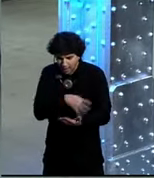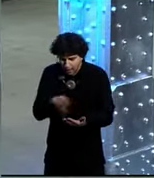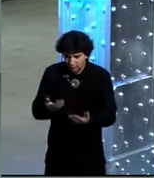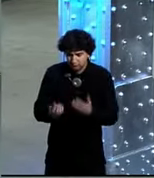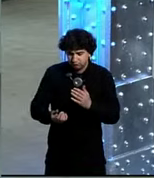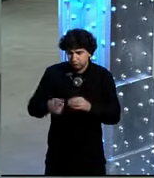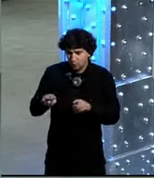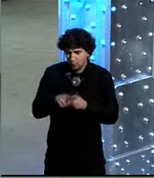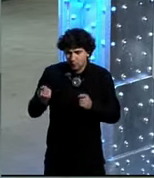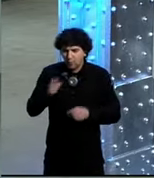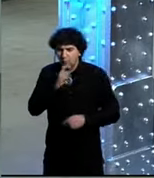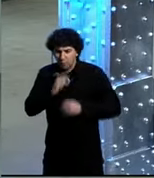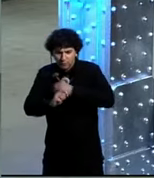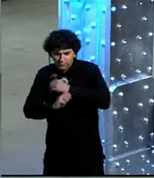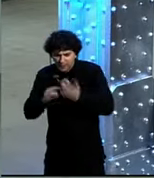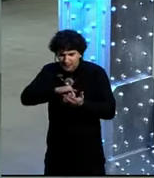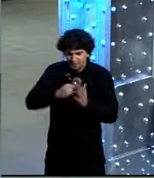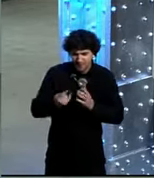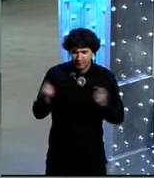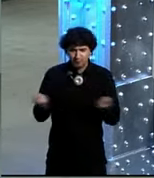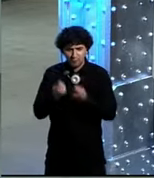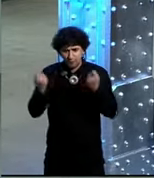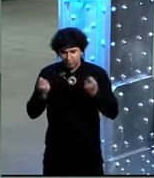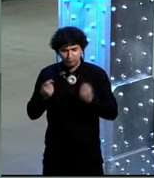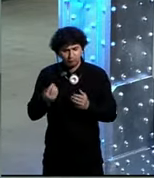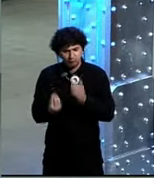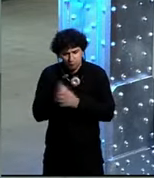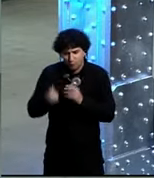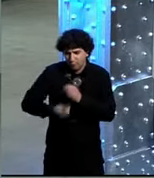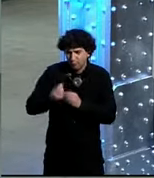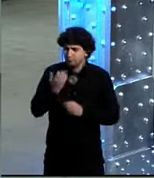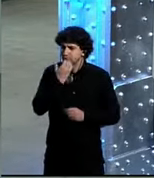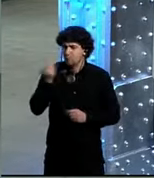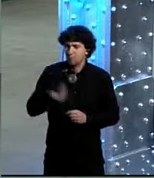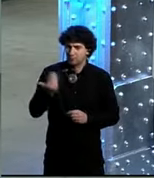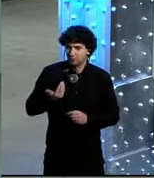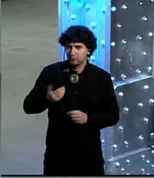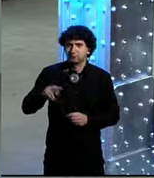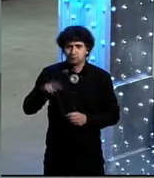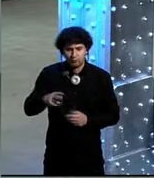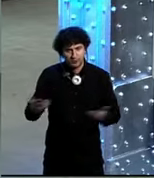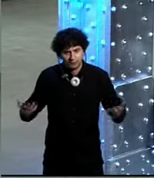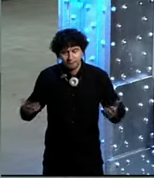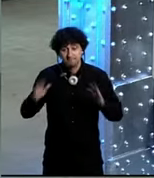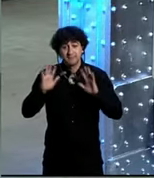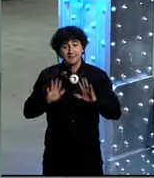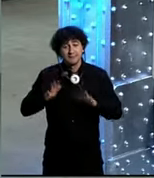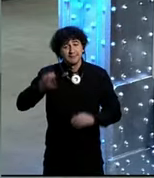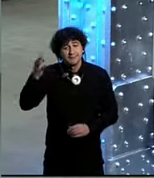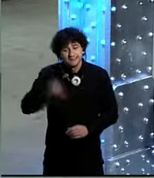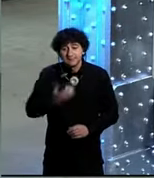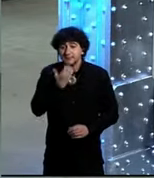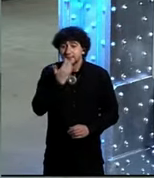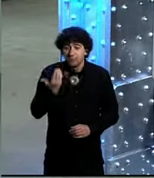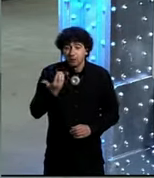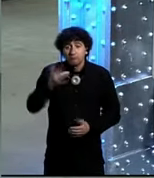strategies. Those are extremely important, perhaps even more important now than ever. But if and when it does happen, that the audience